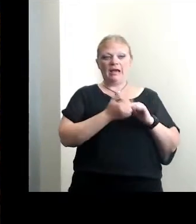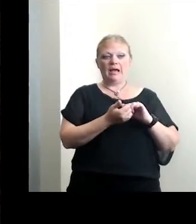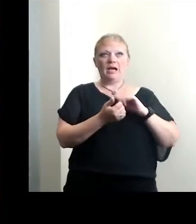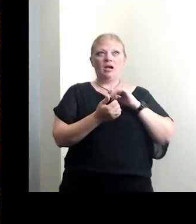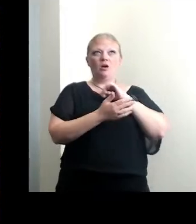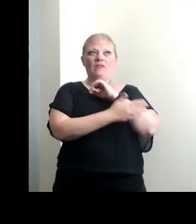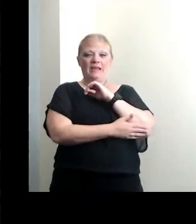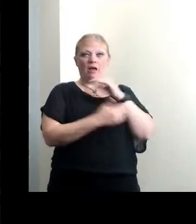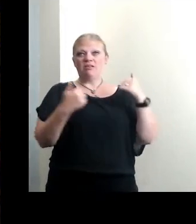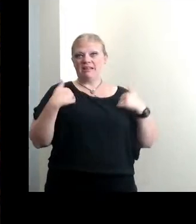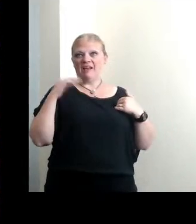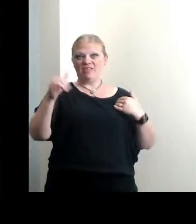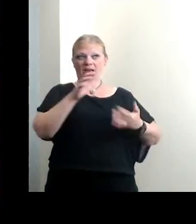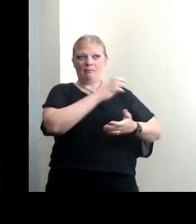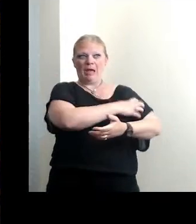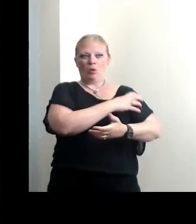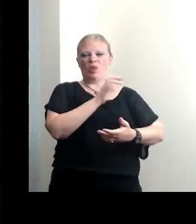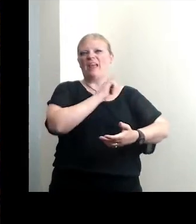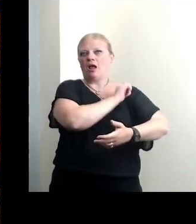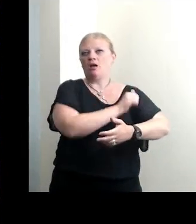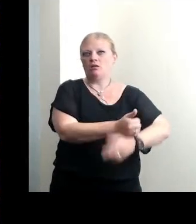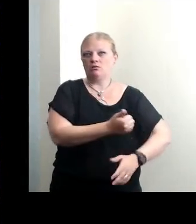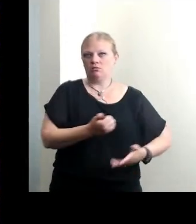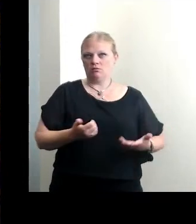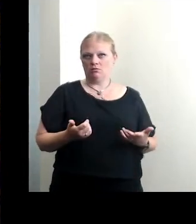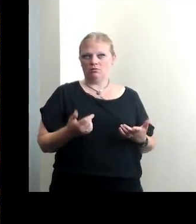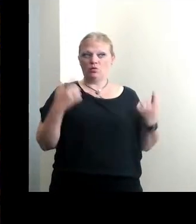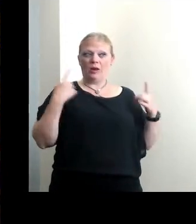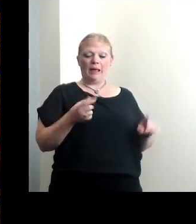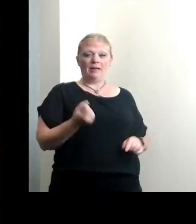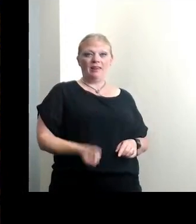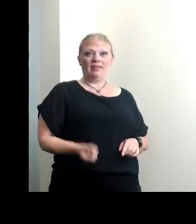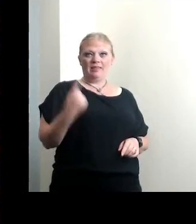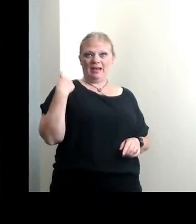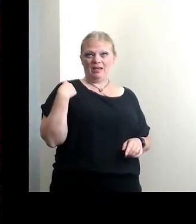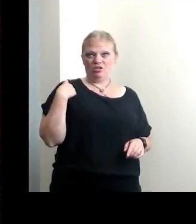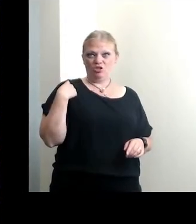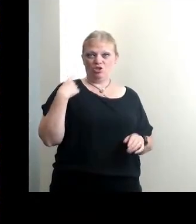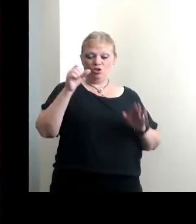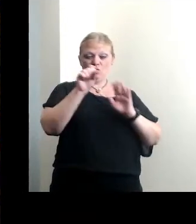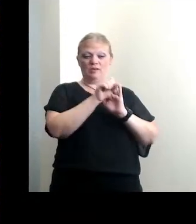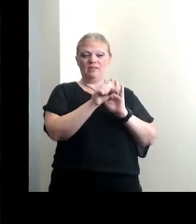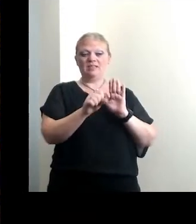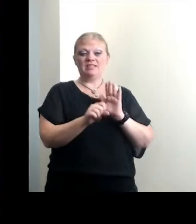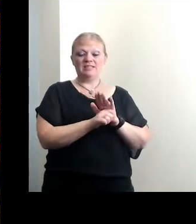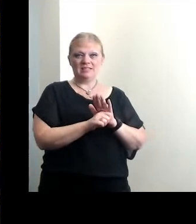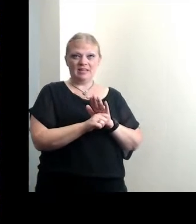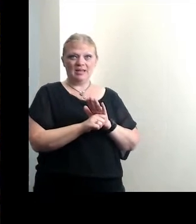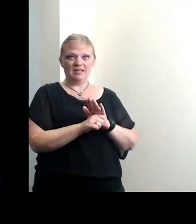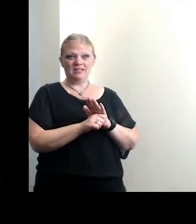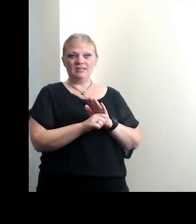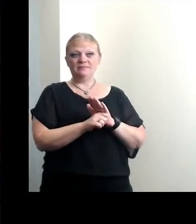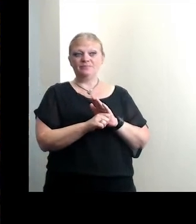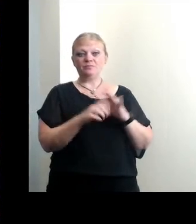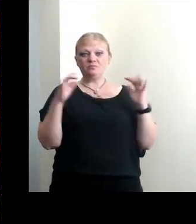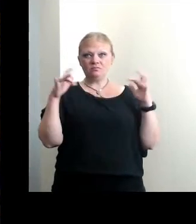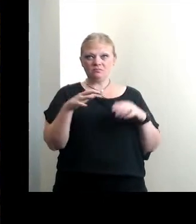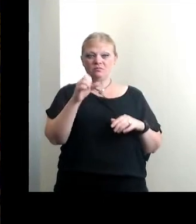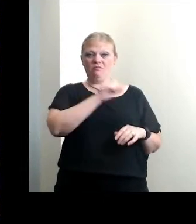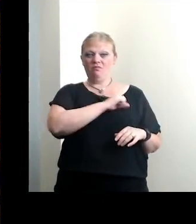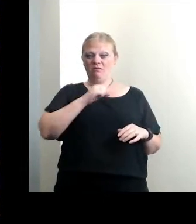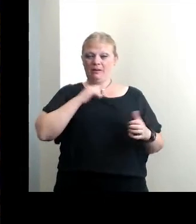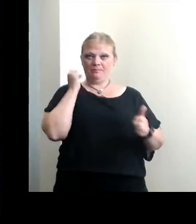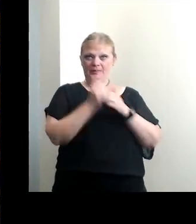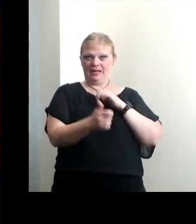counties do have that power. We have the power. What happened last year is the state Assembly and Senate passed a law giving